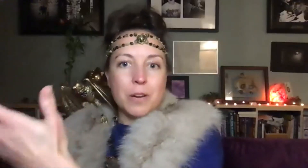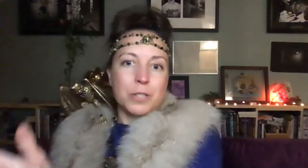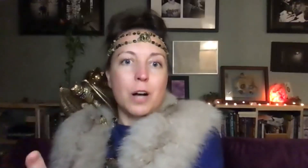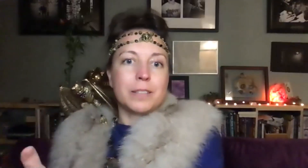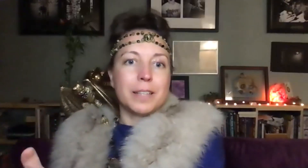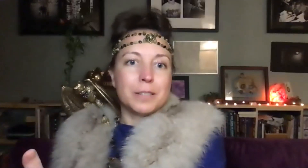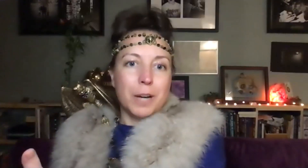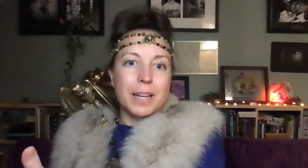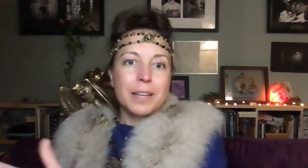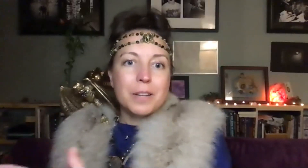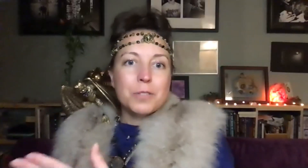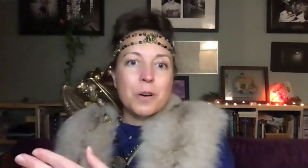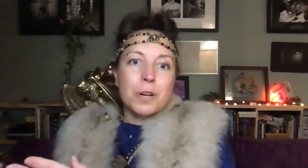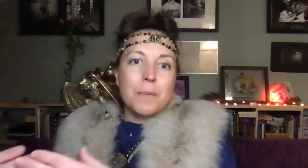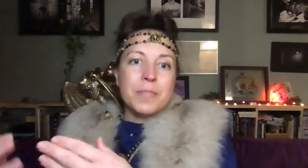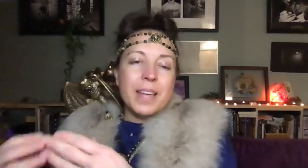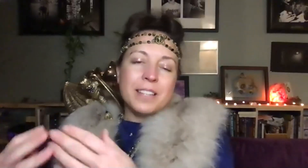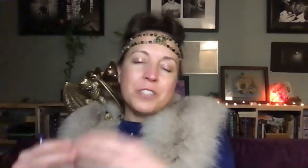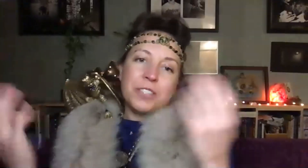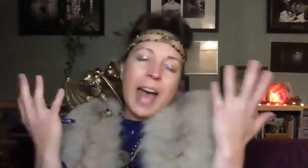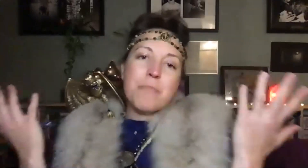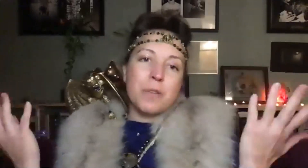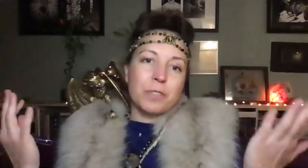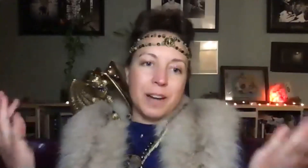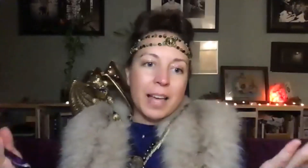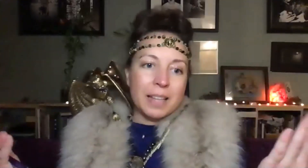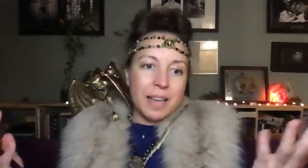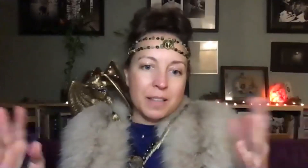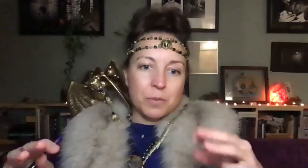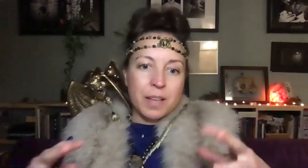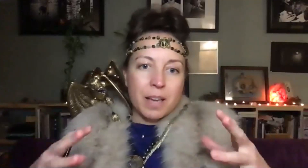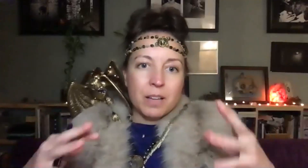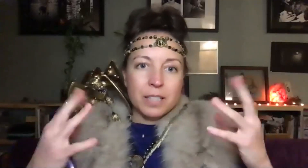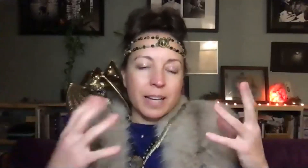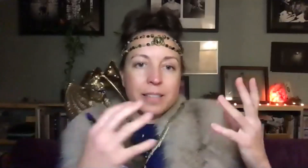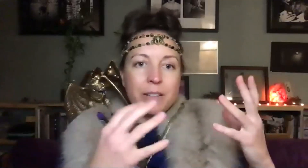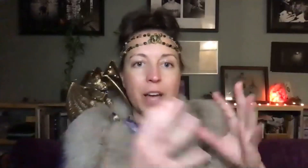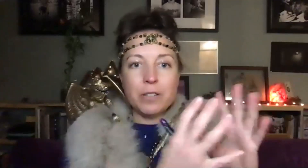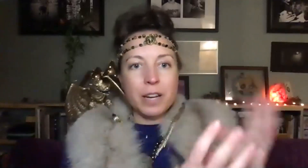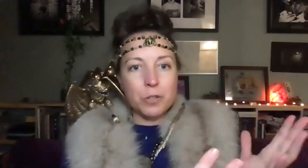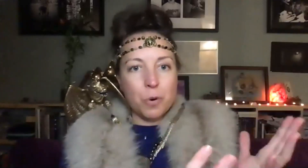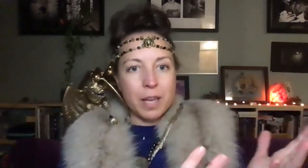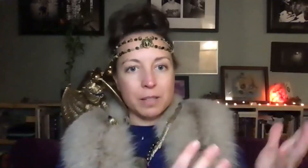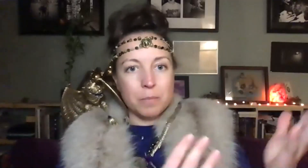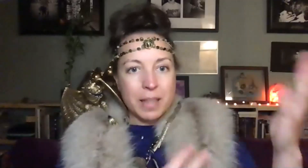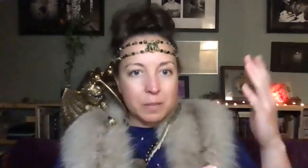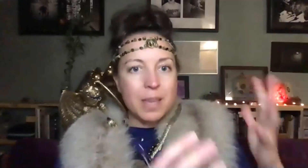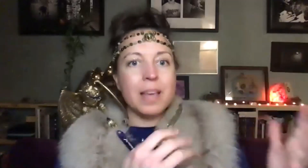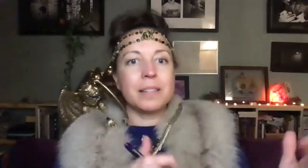be their dogness, right? So they didn't just happen overnight. This was a collective energetic